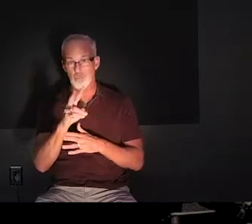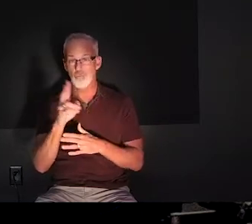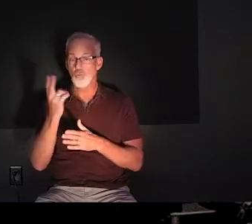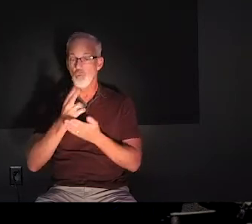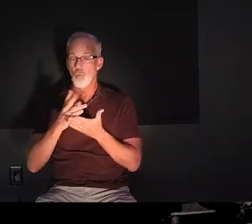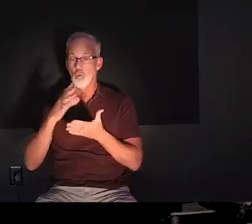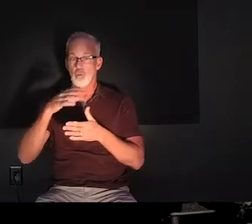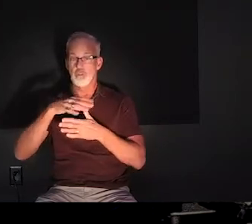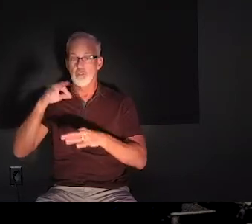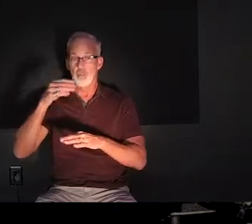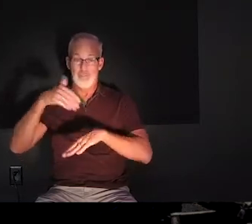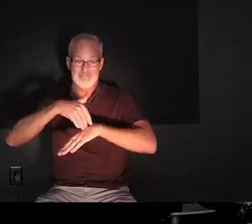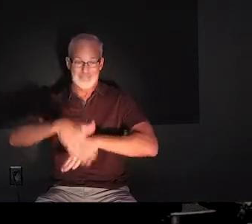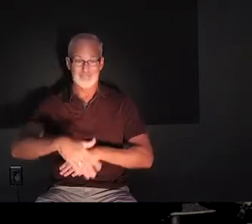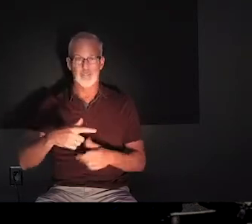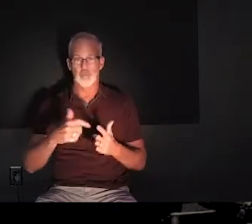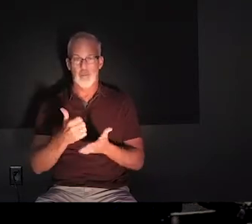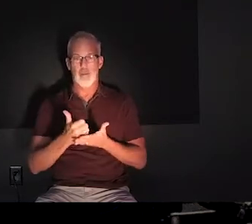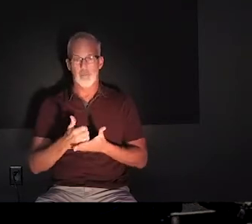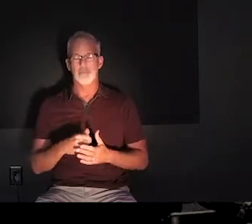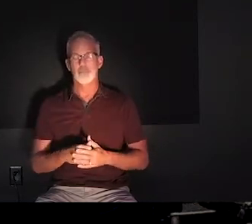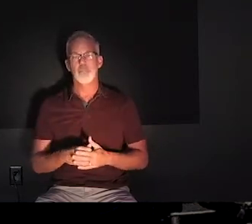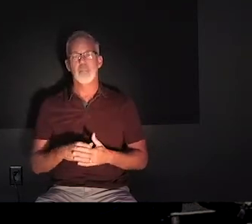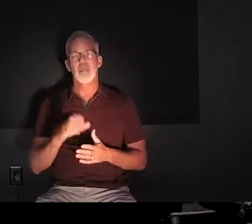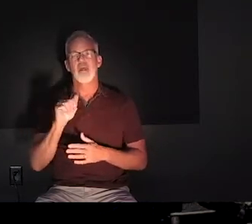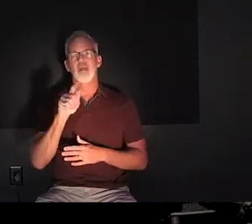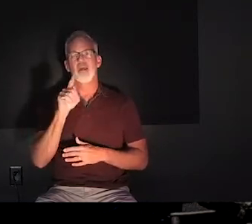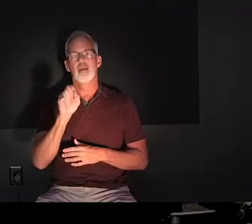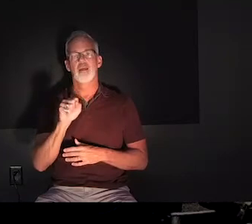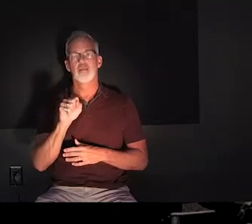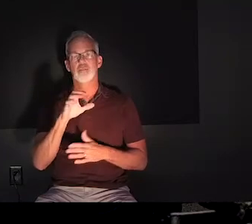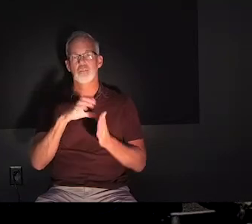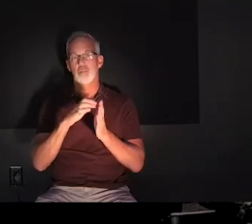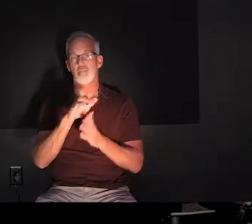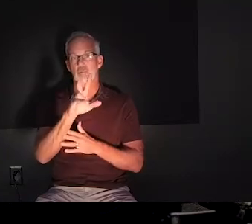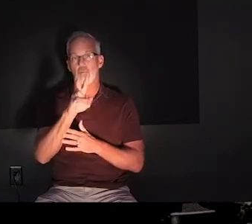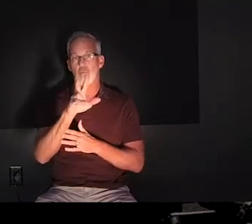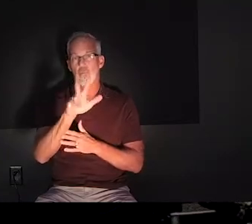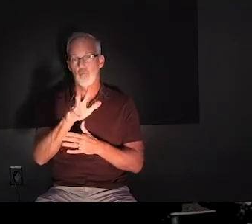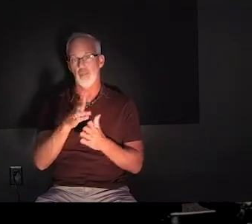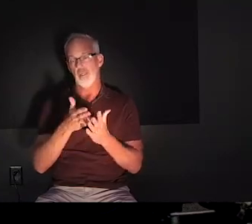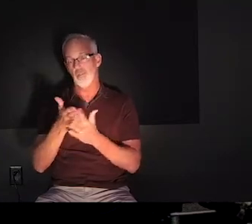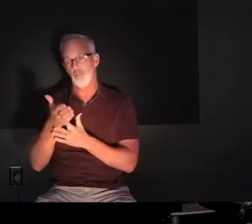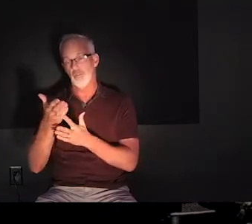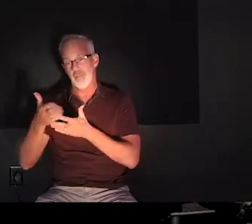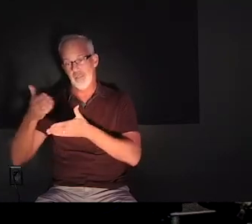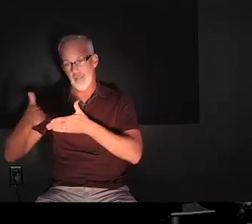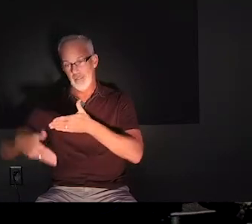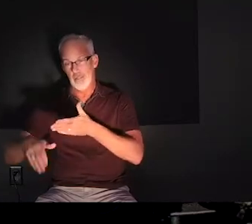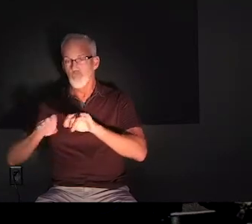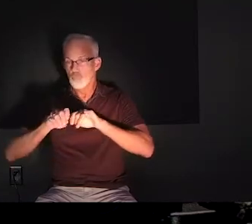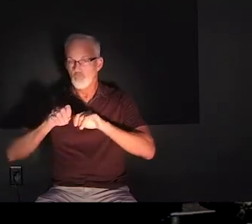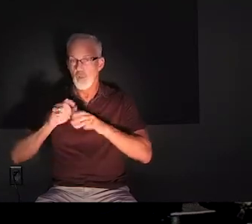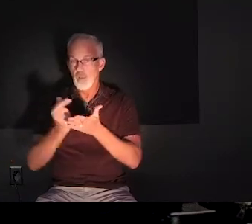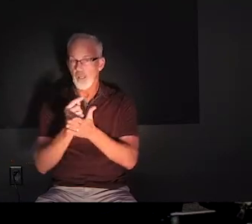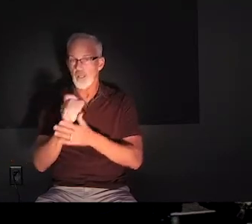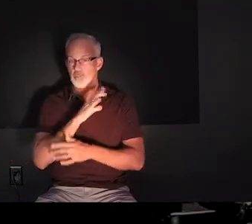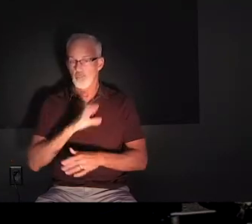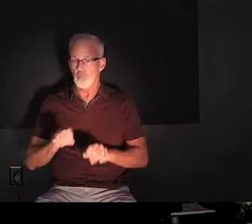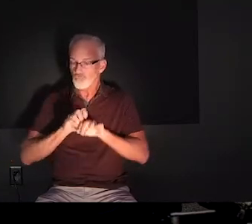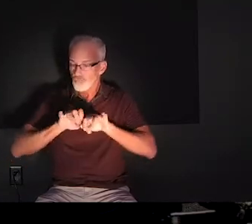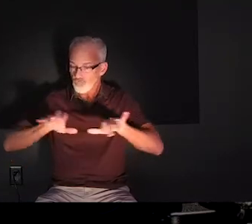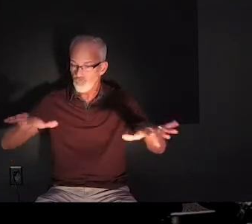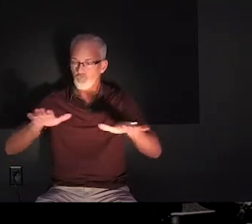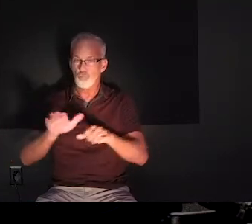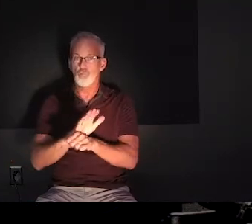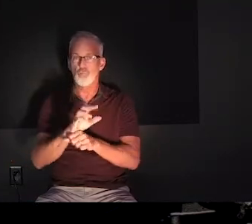helper. From Acts chapter 3, we see the gospel of Christ is spread to the world. And that gospel of Christ is spread in